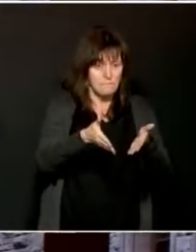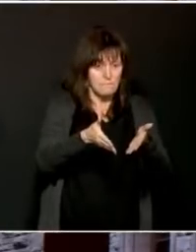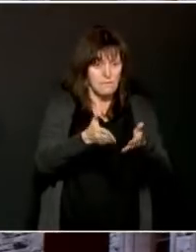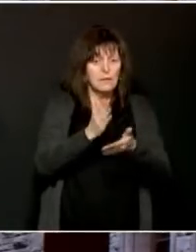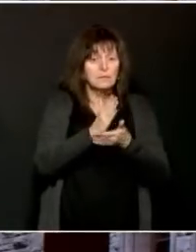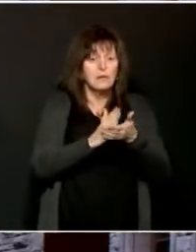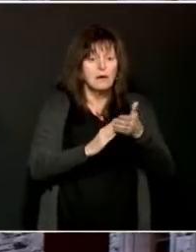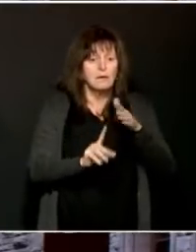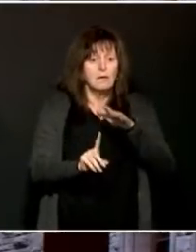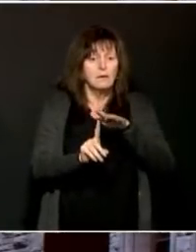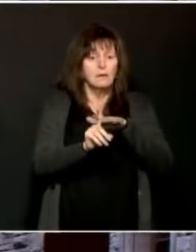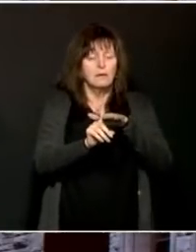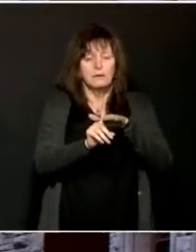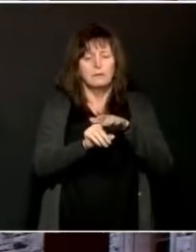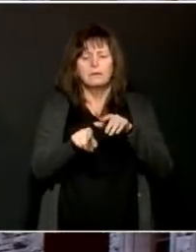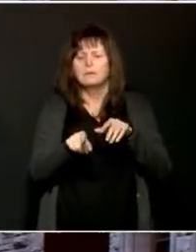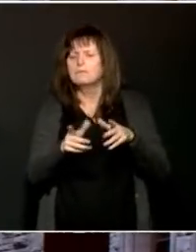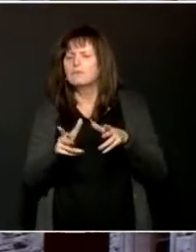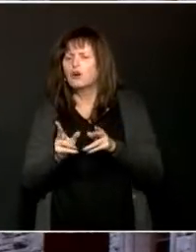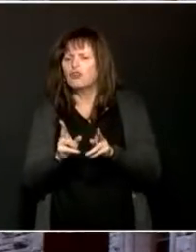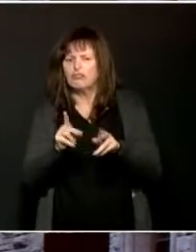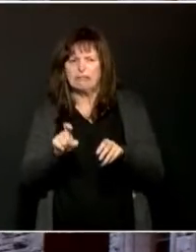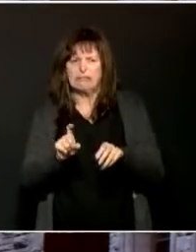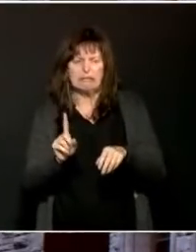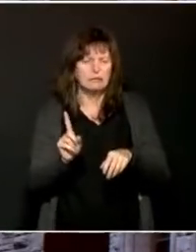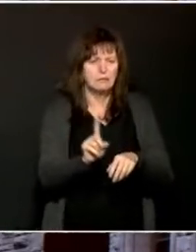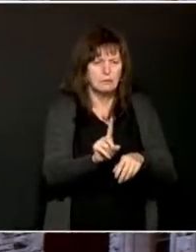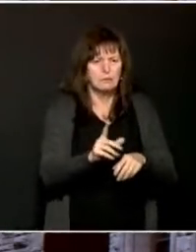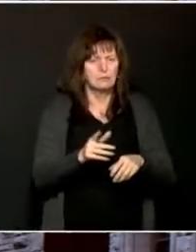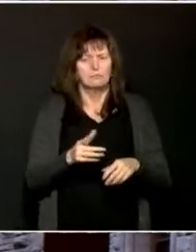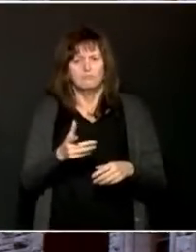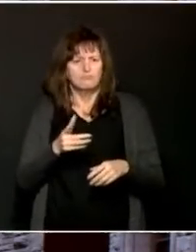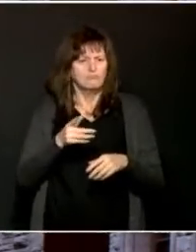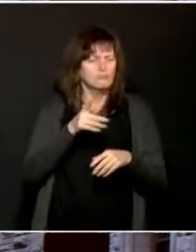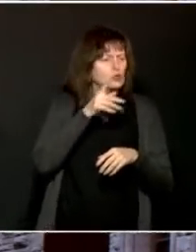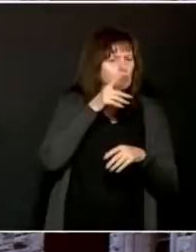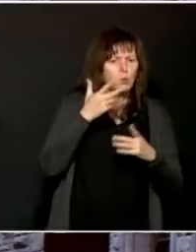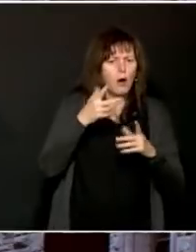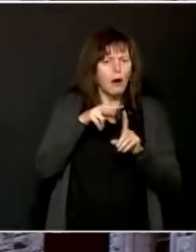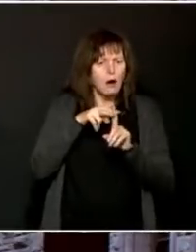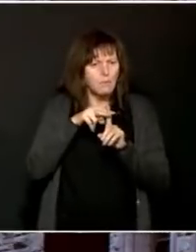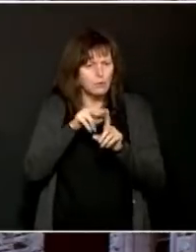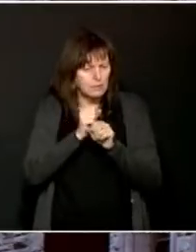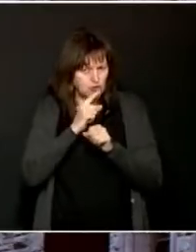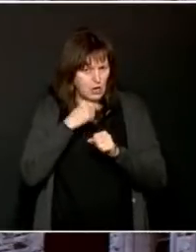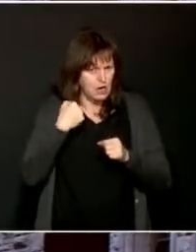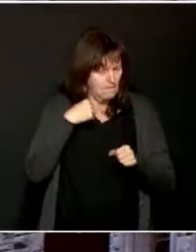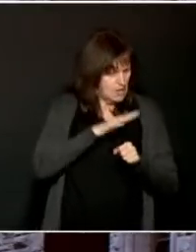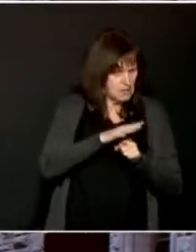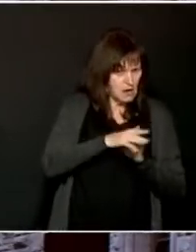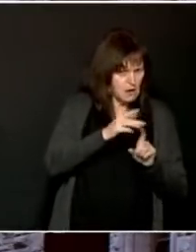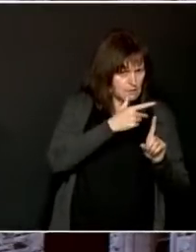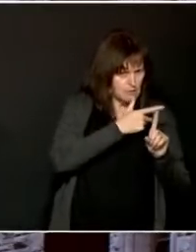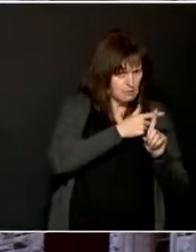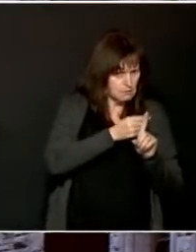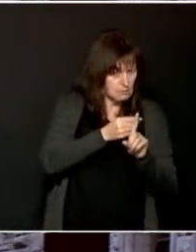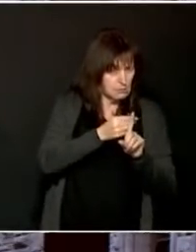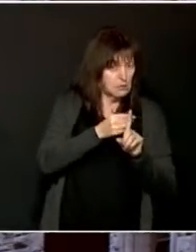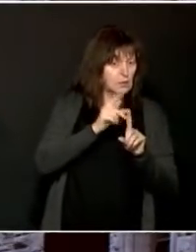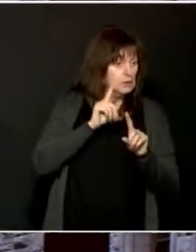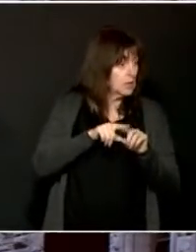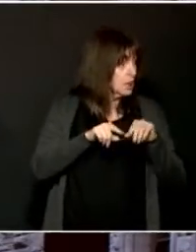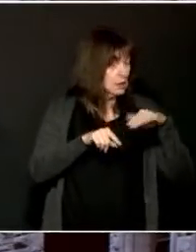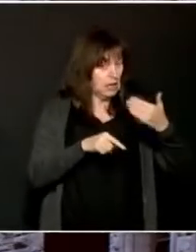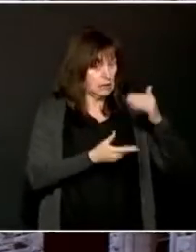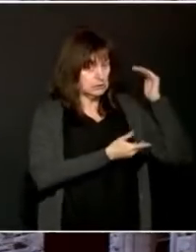booked appointments into the latter part of the weekend, Sunday, and into Monday and Tuesday until they get their next supply, and they can then guarantee